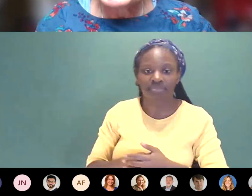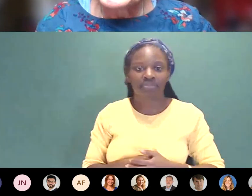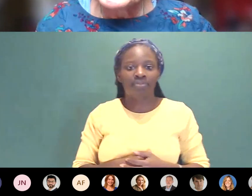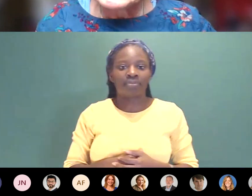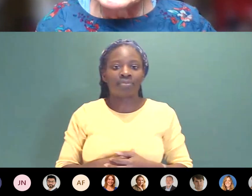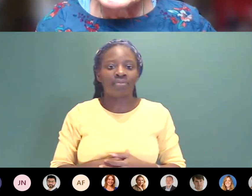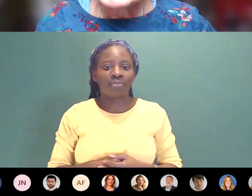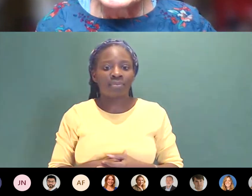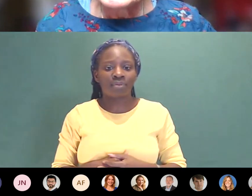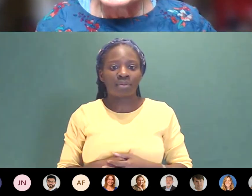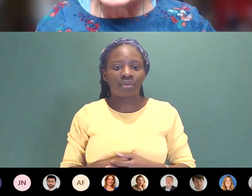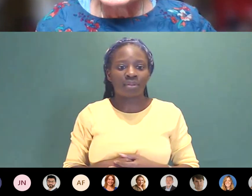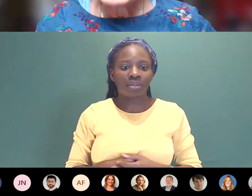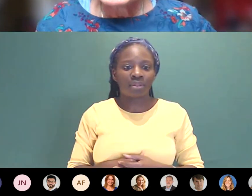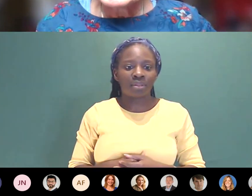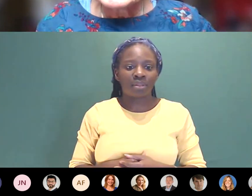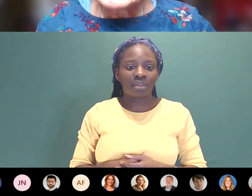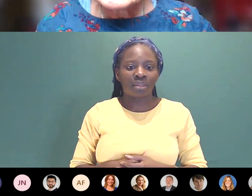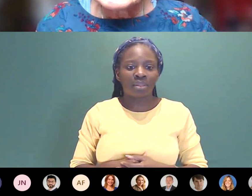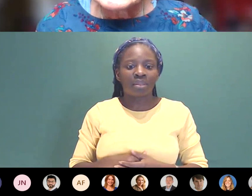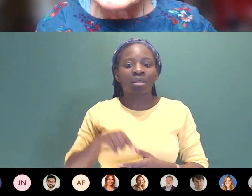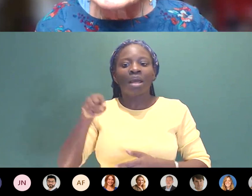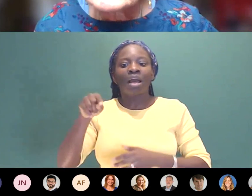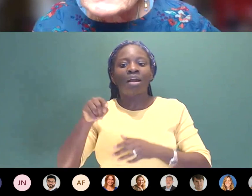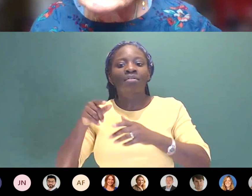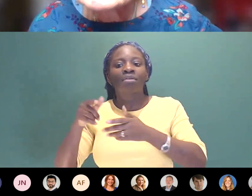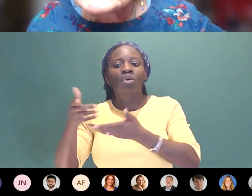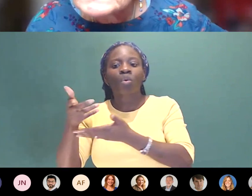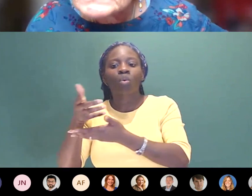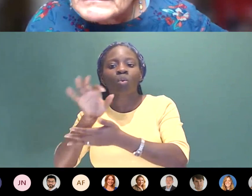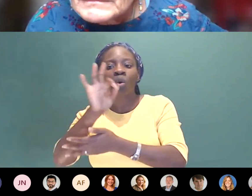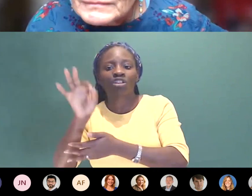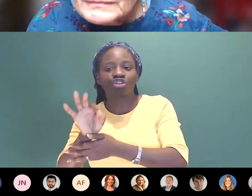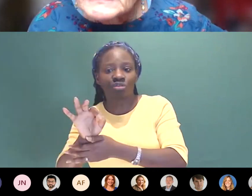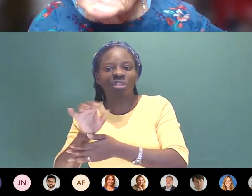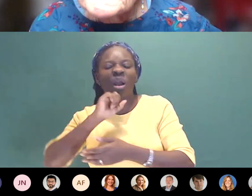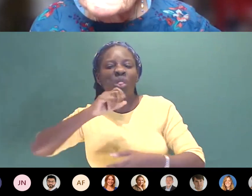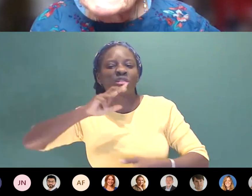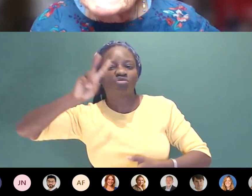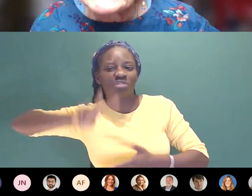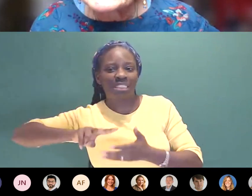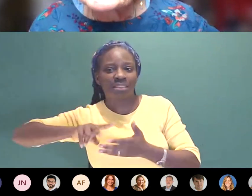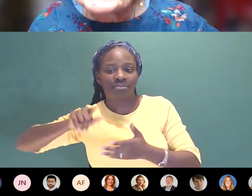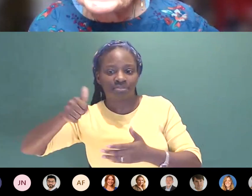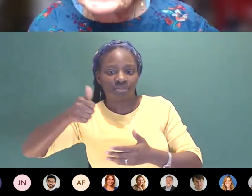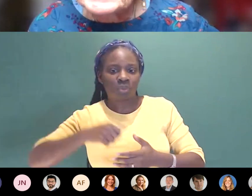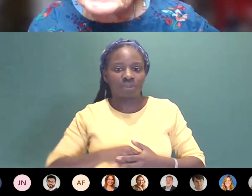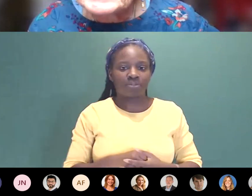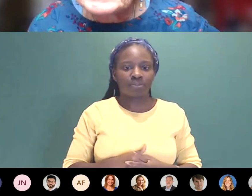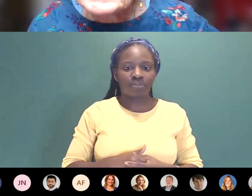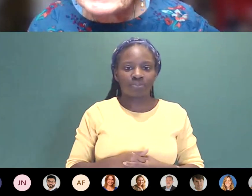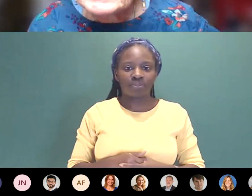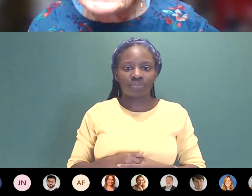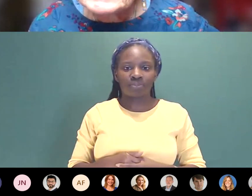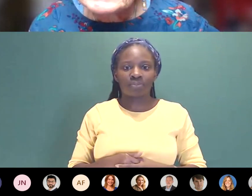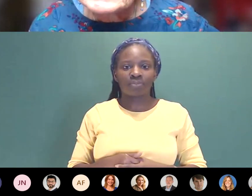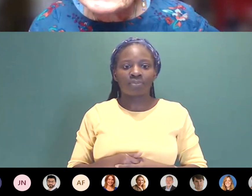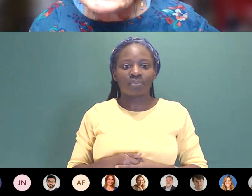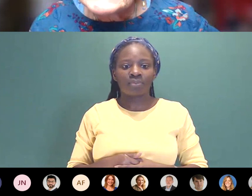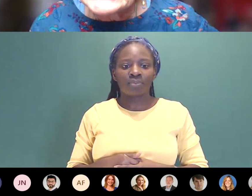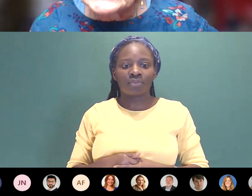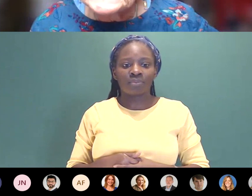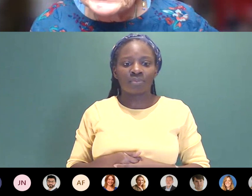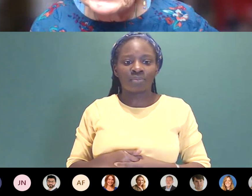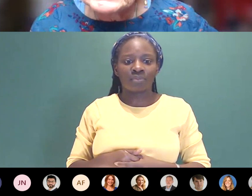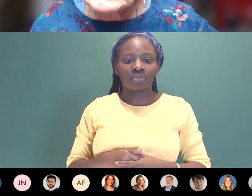So I have sent a question in the chat box, but I can just read it out if that's okay. Please